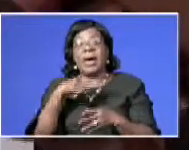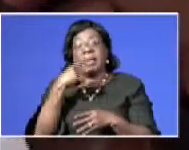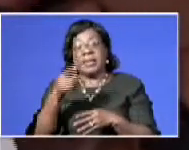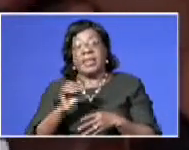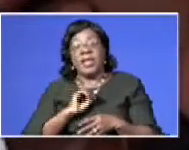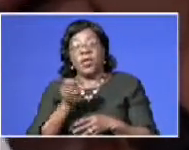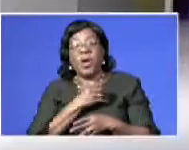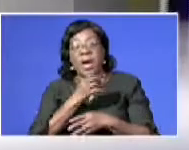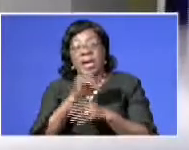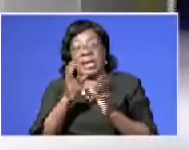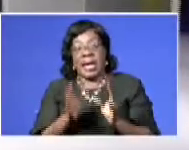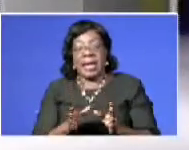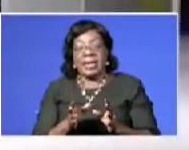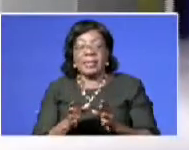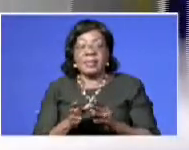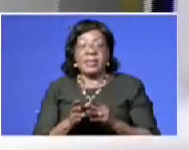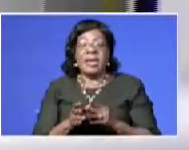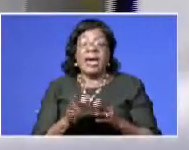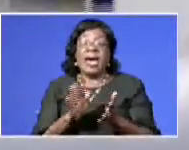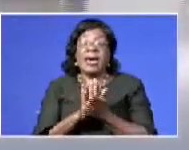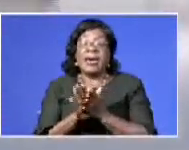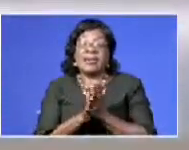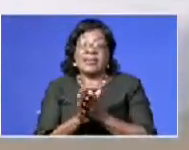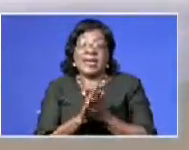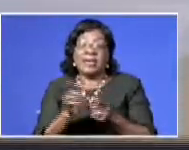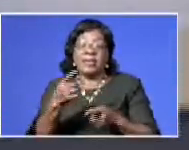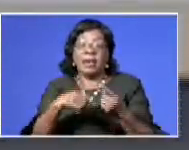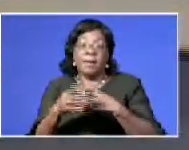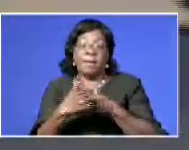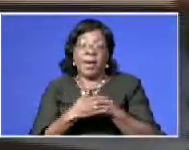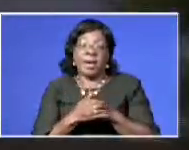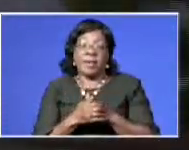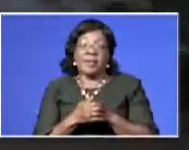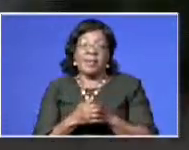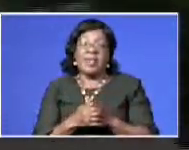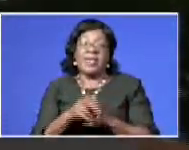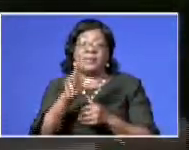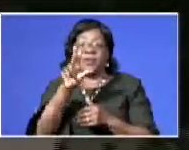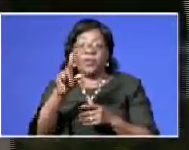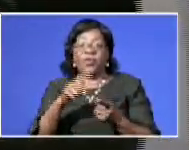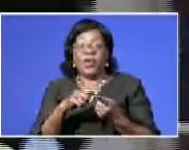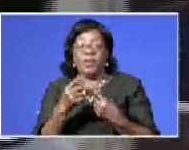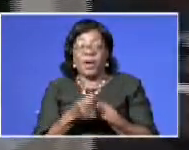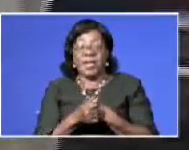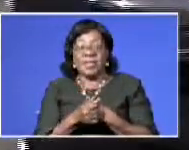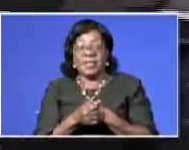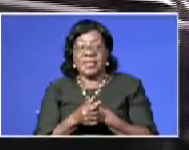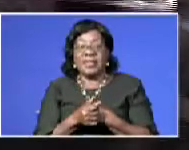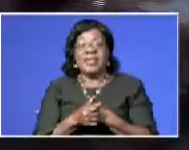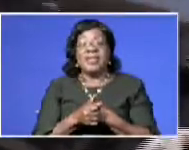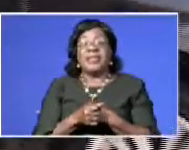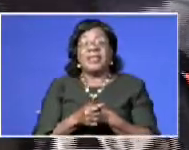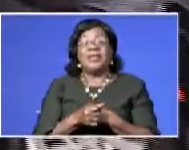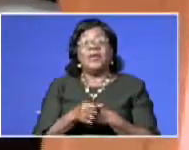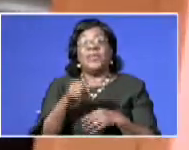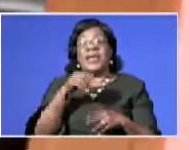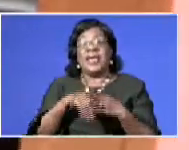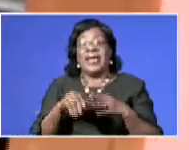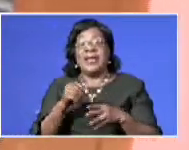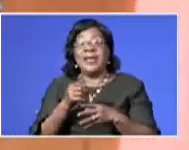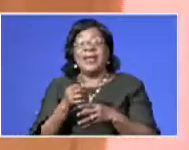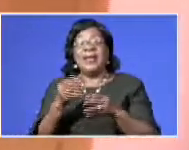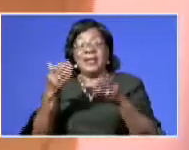our clients and technicians are excited to come back on board. It's been 3 months now that we've been in quarantine, and so